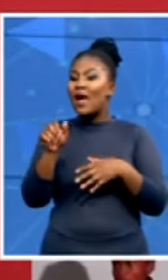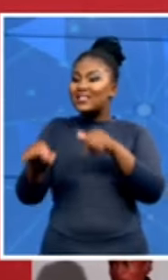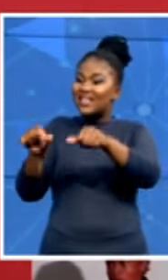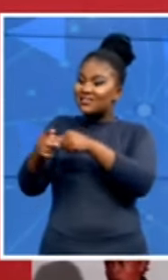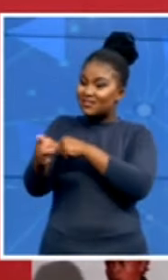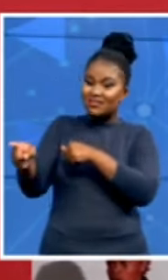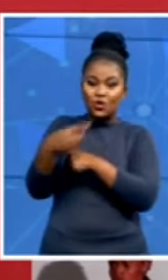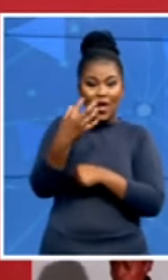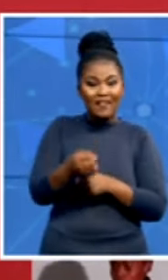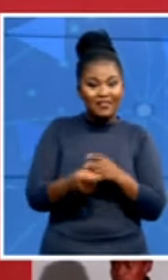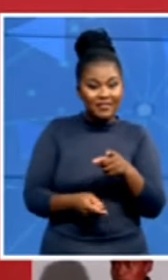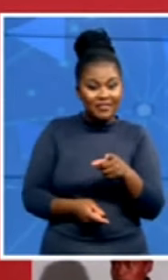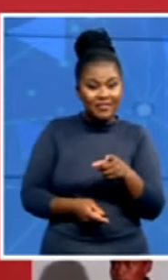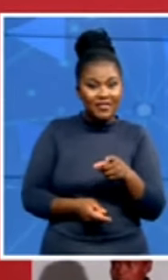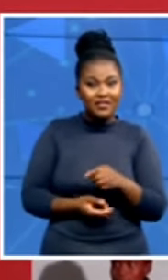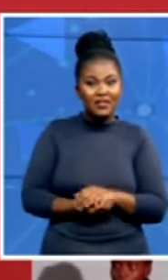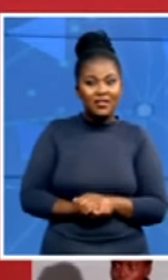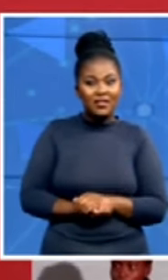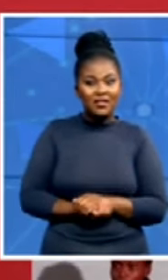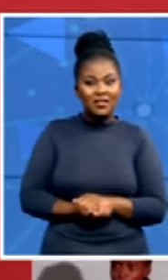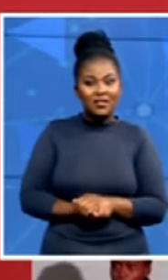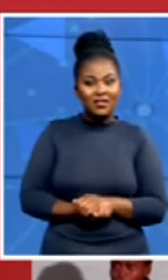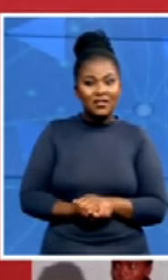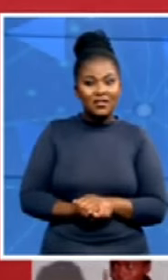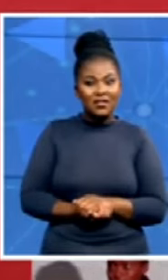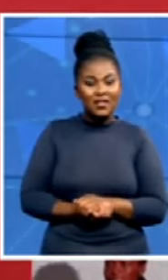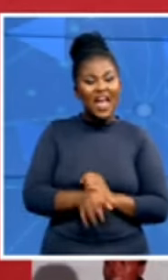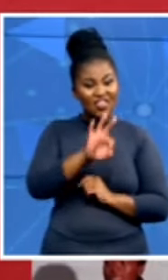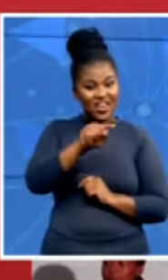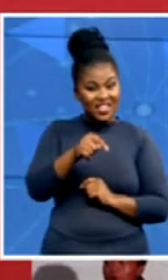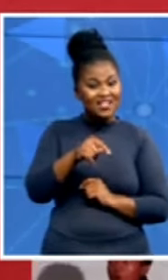and is this 3,000 enough, or are you looking at